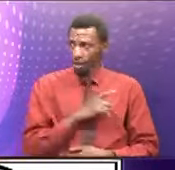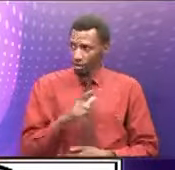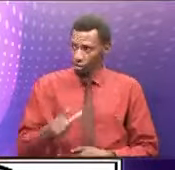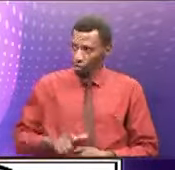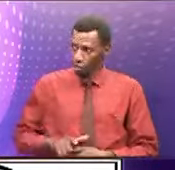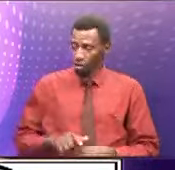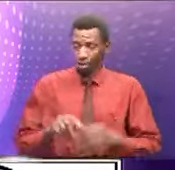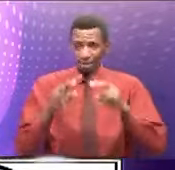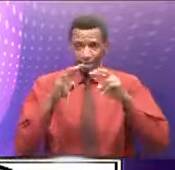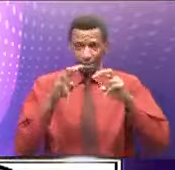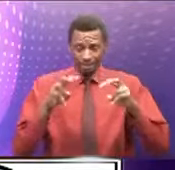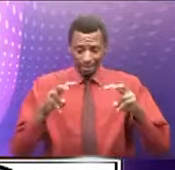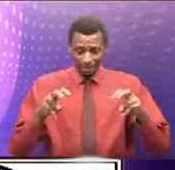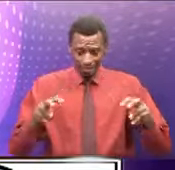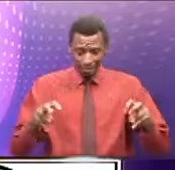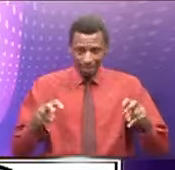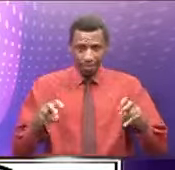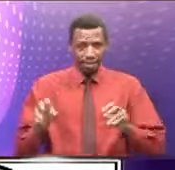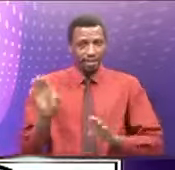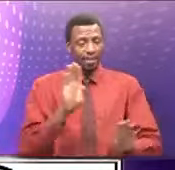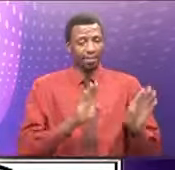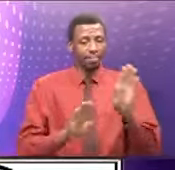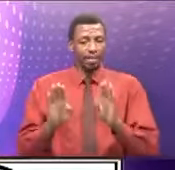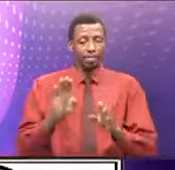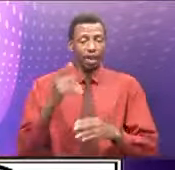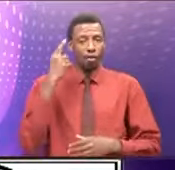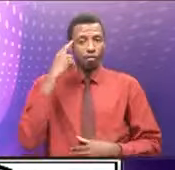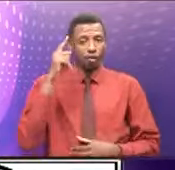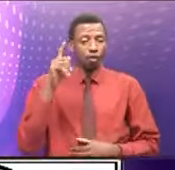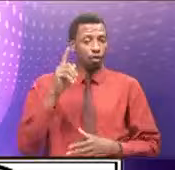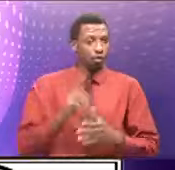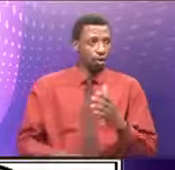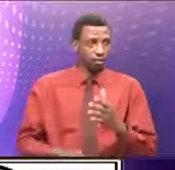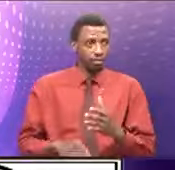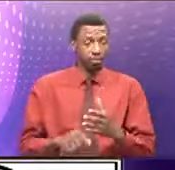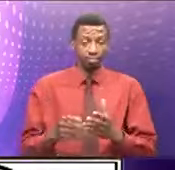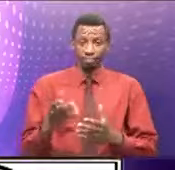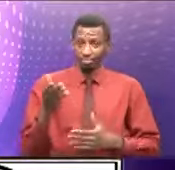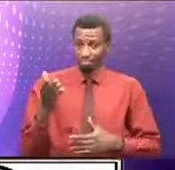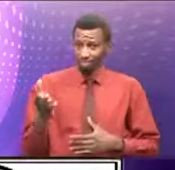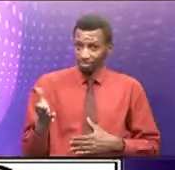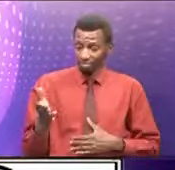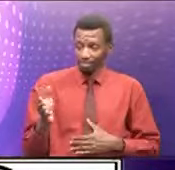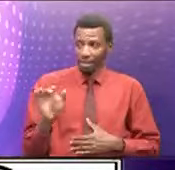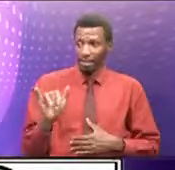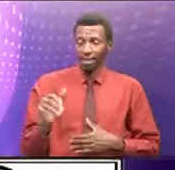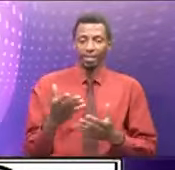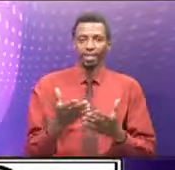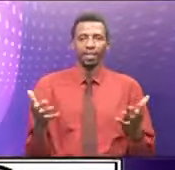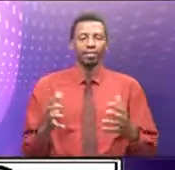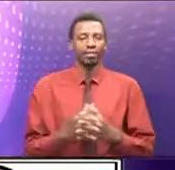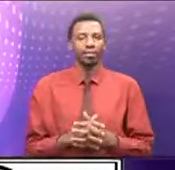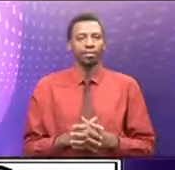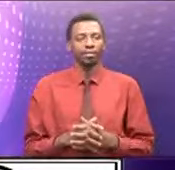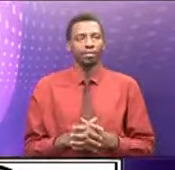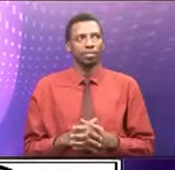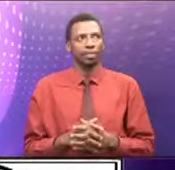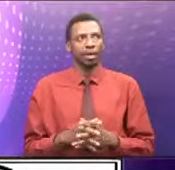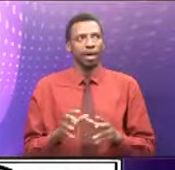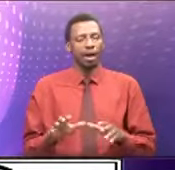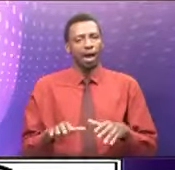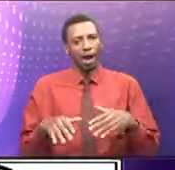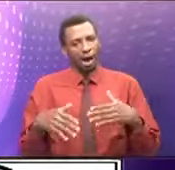seeks to interrogate the conduct of that organ that is now functus officio. How do you conduct civic